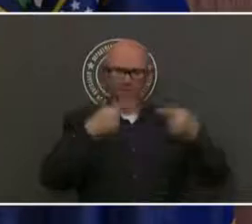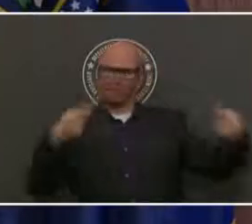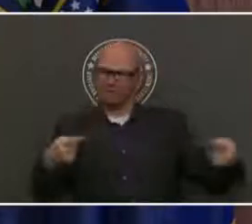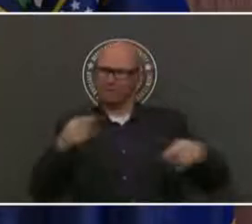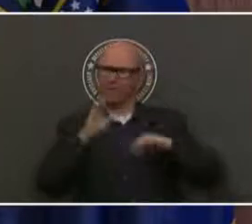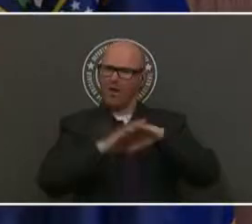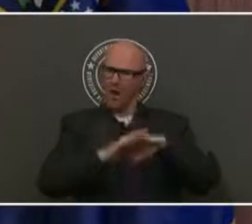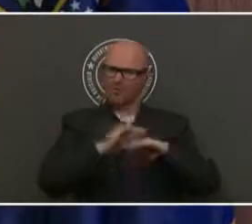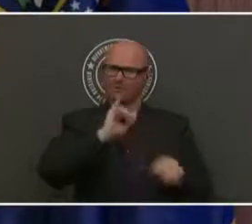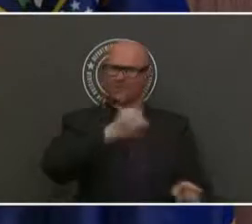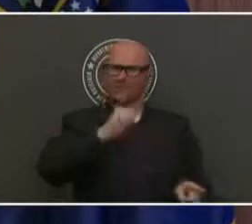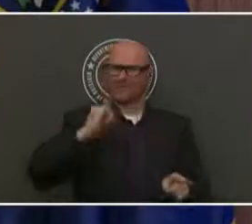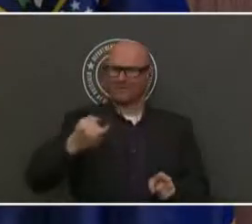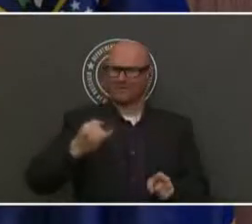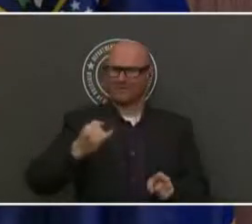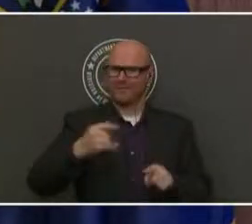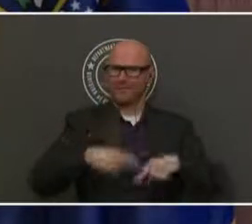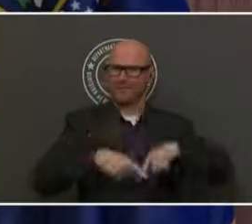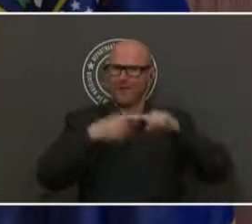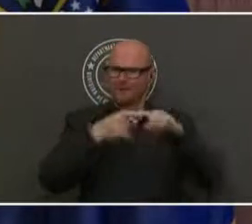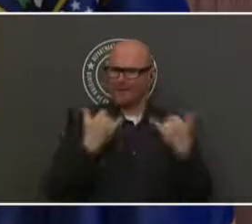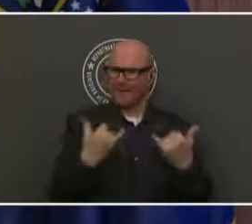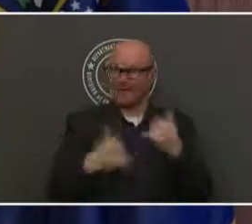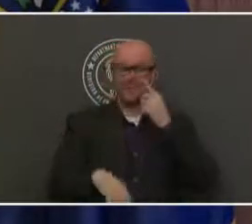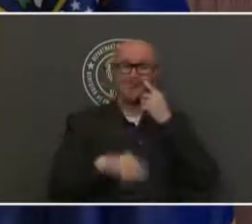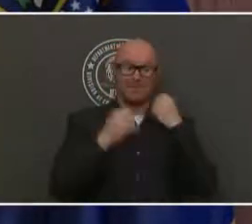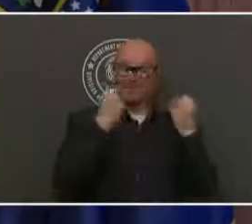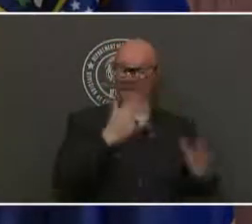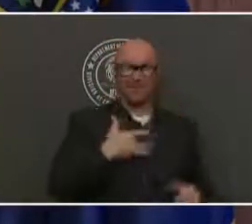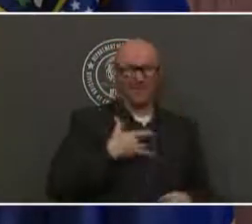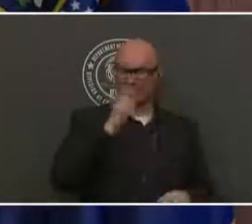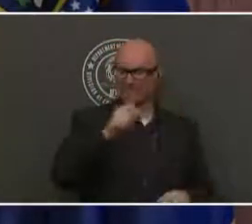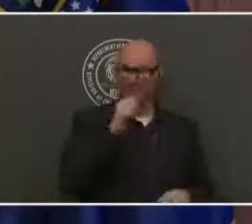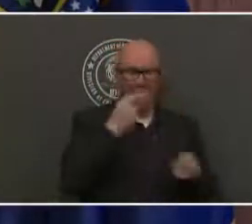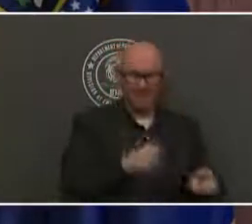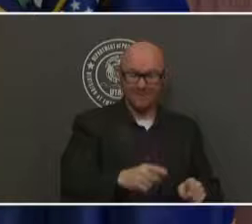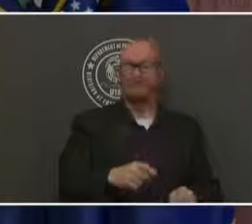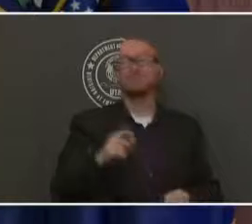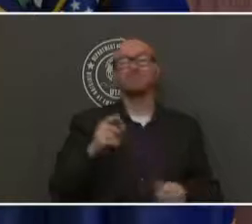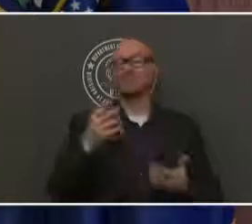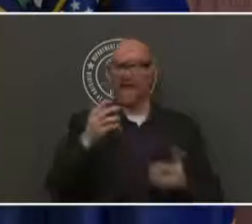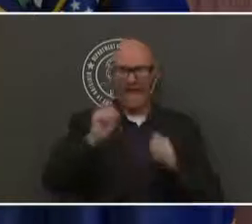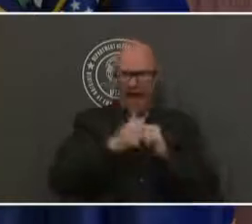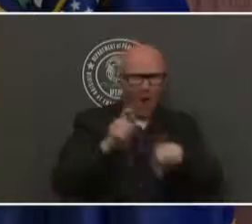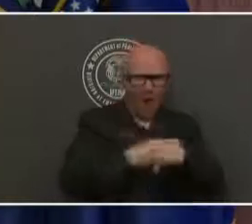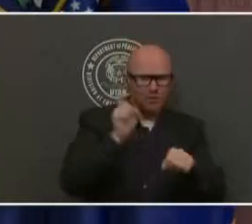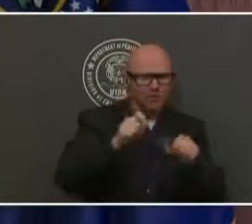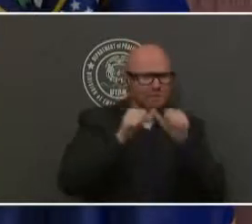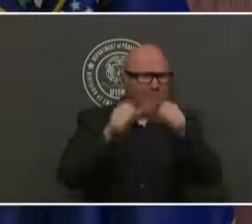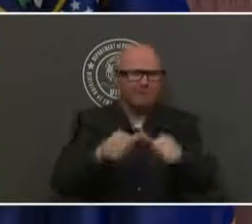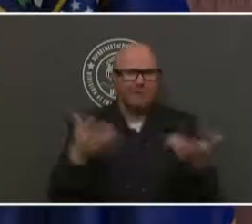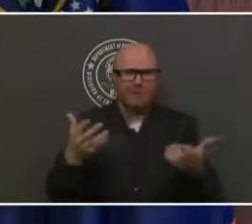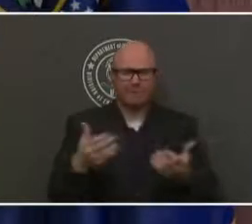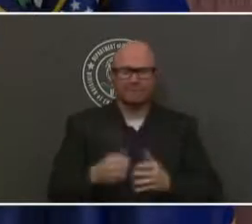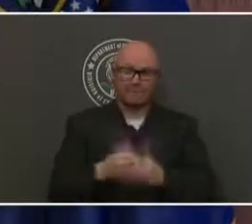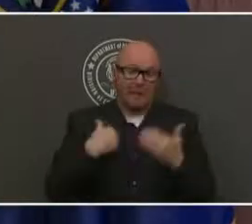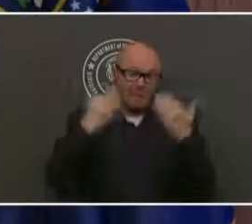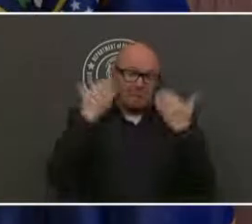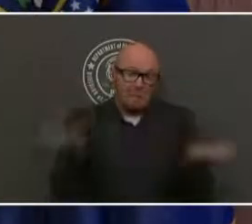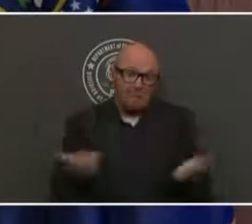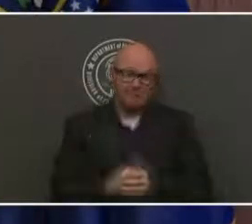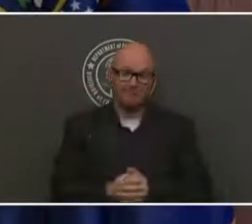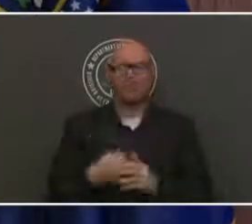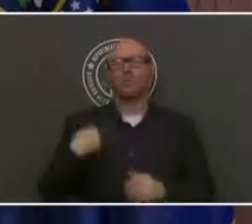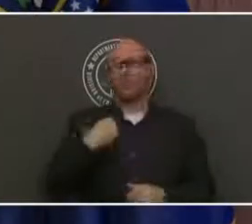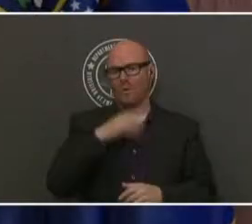how and how long and whether this pause should have started or happened, but it did happen. And so what we're going to do is do our very best to